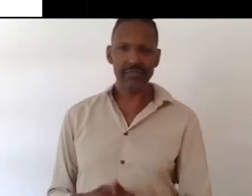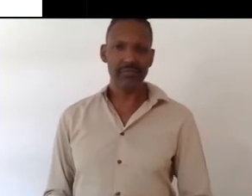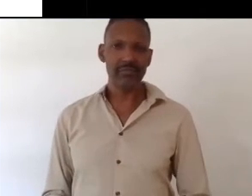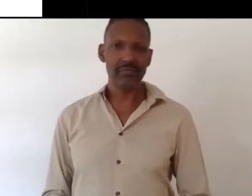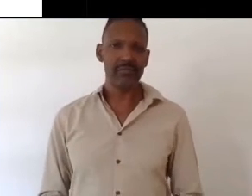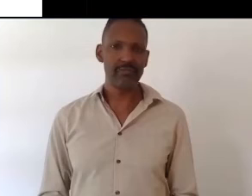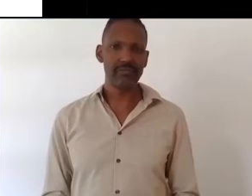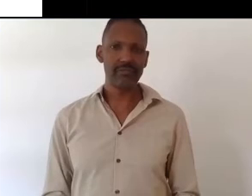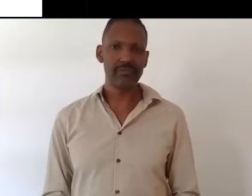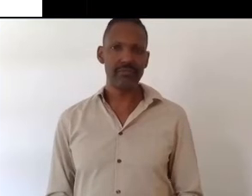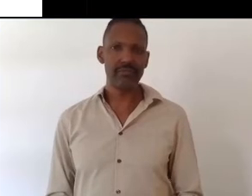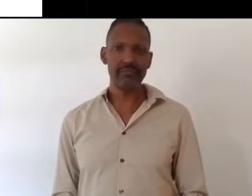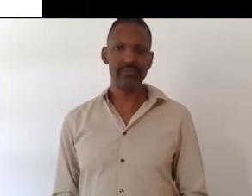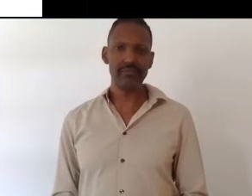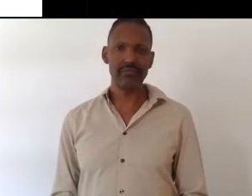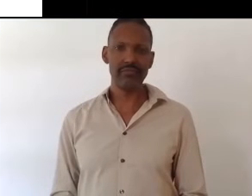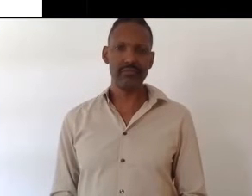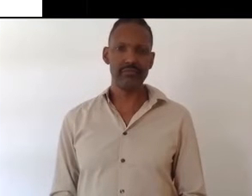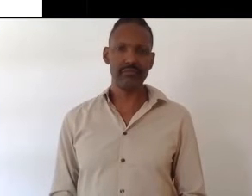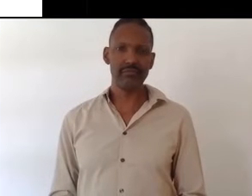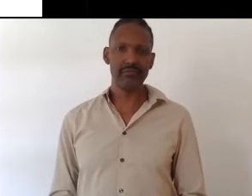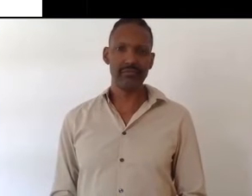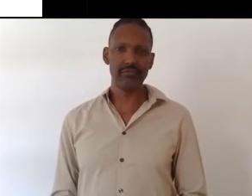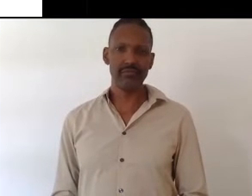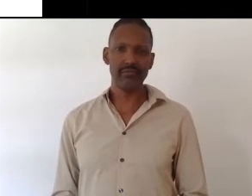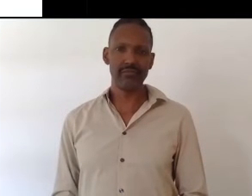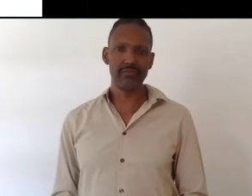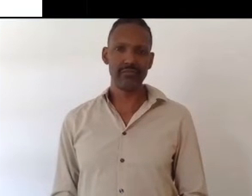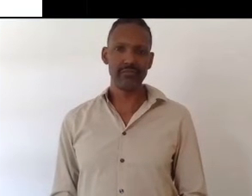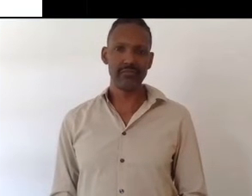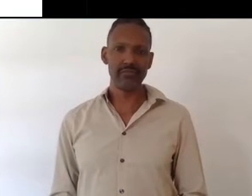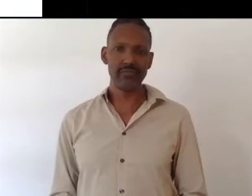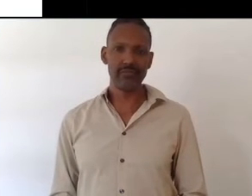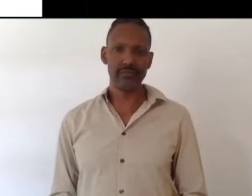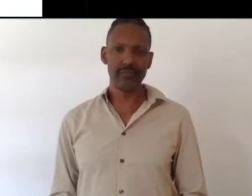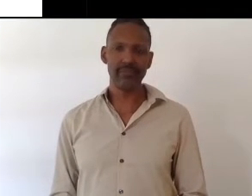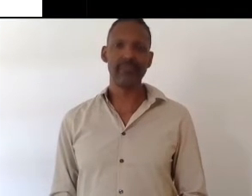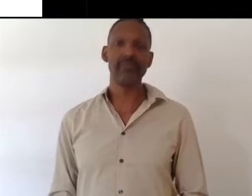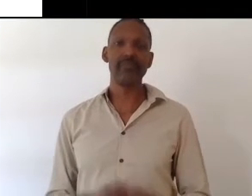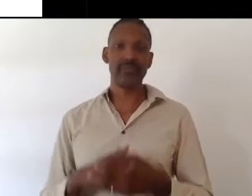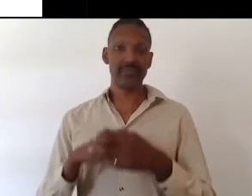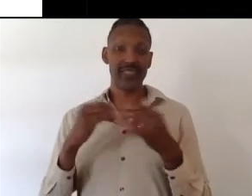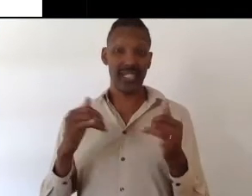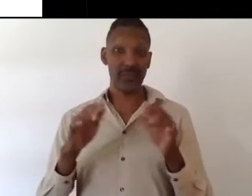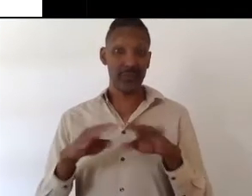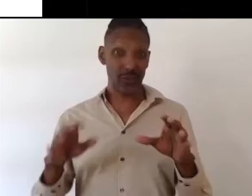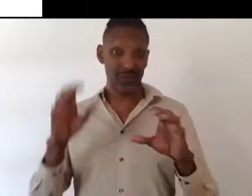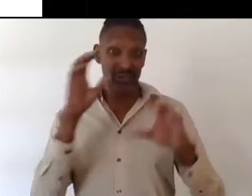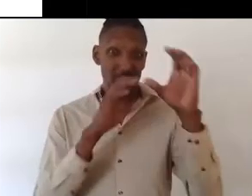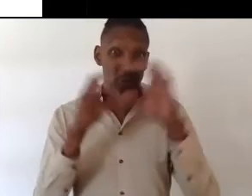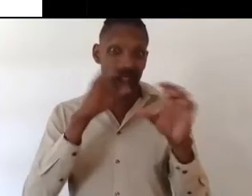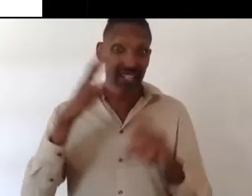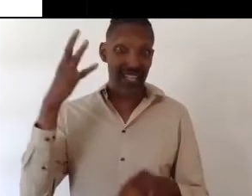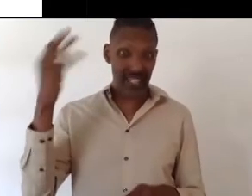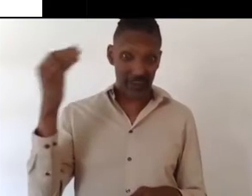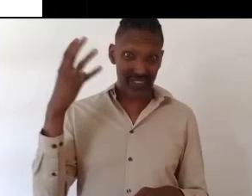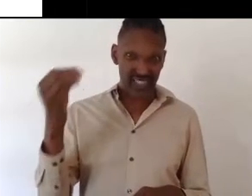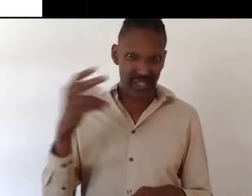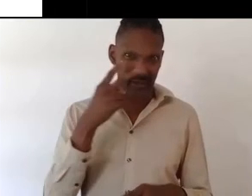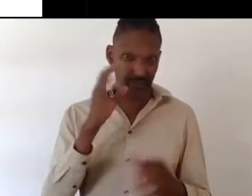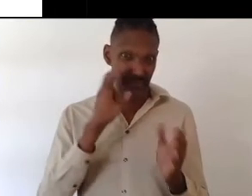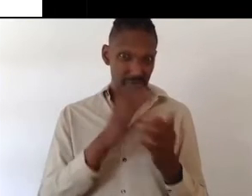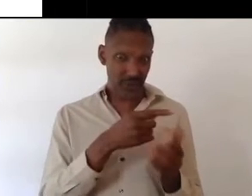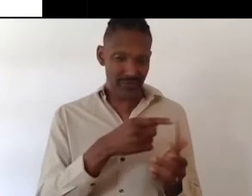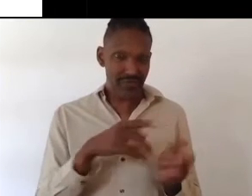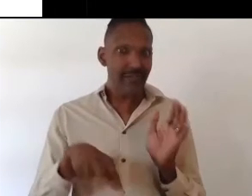a worm that had no legs, and then another bug, a little beetle that did have legs, and they were talking about that.